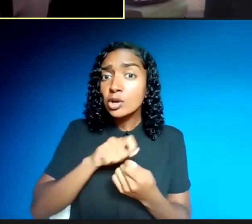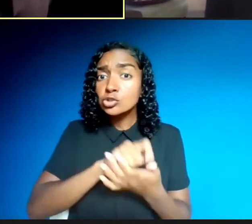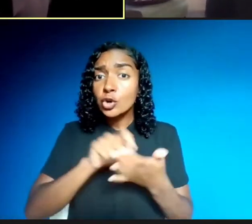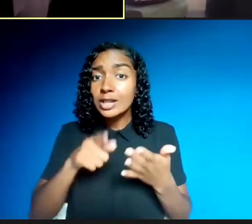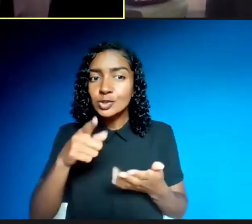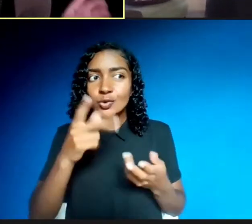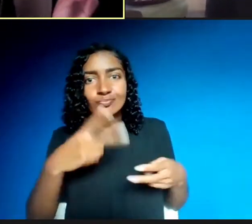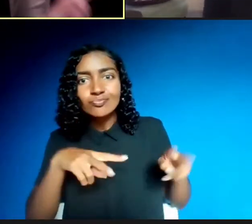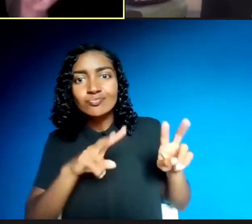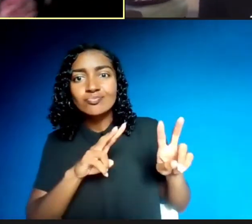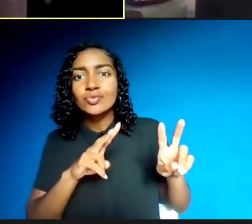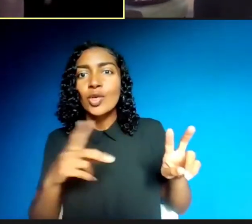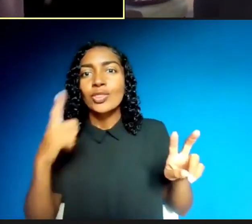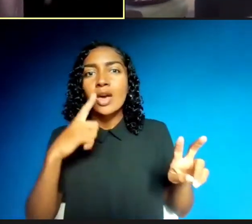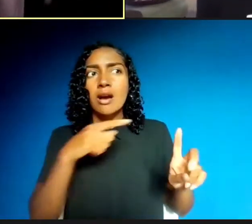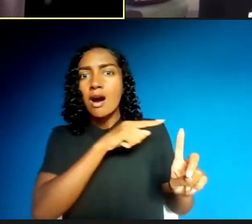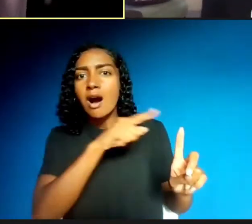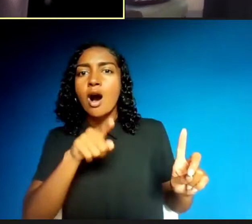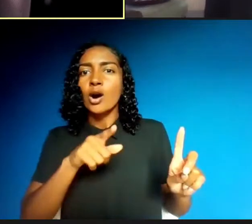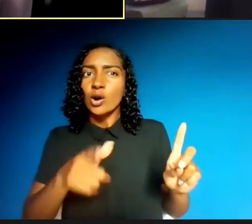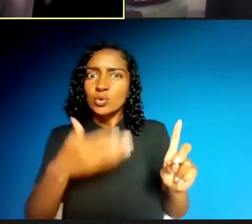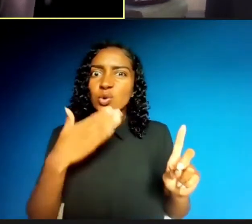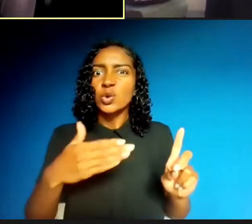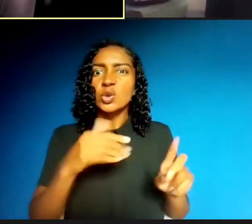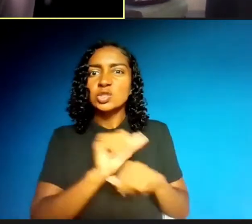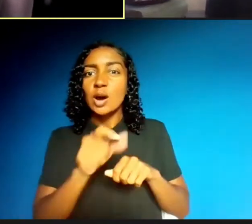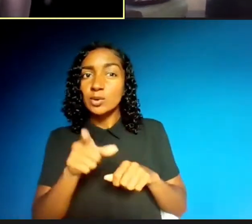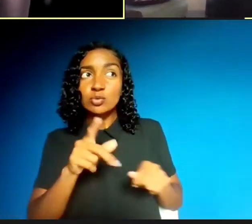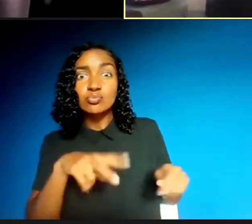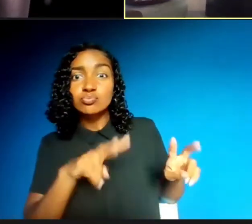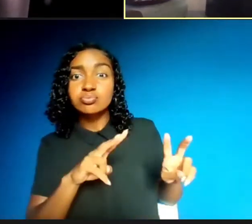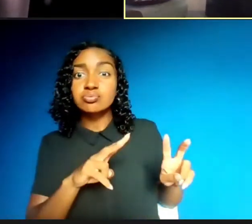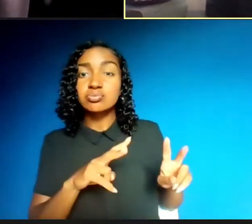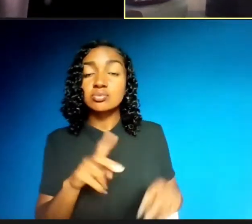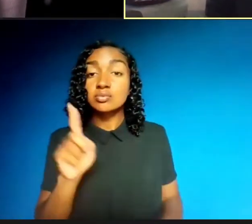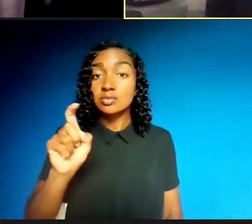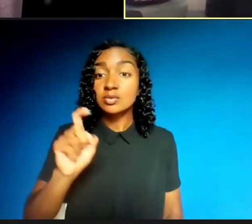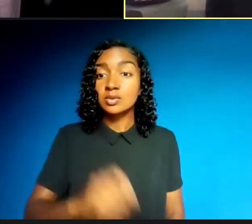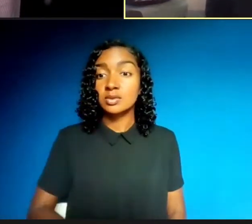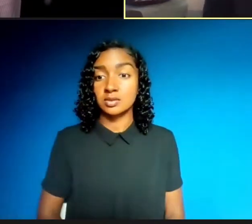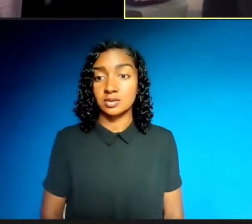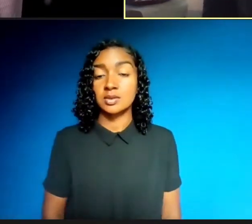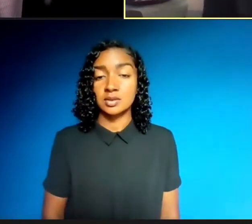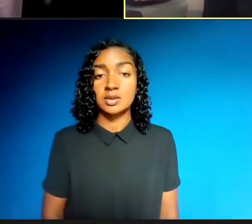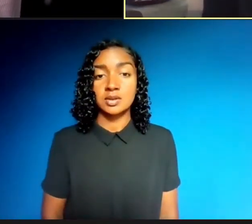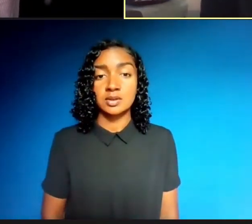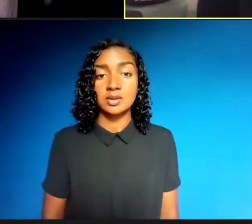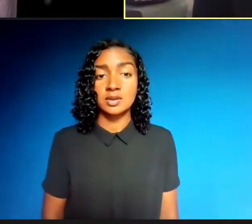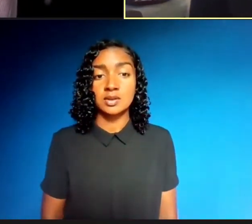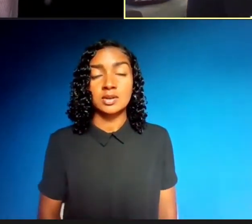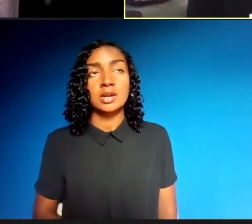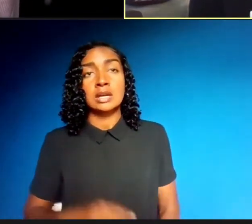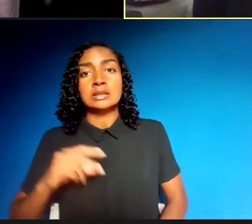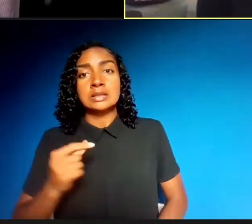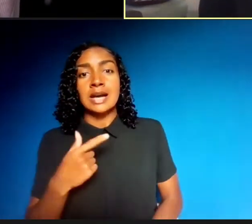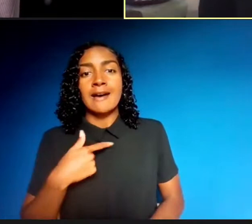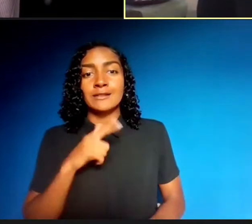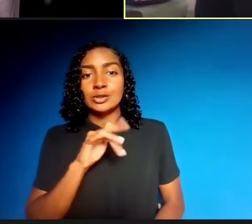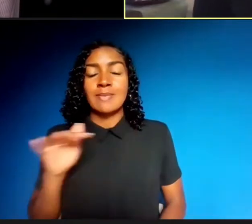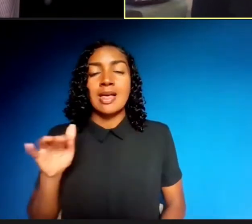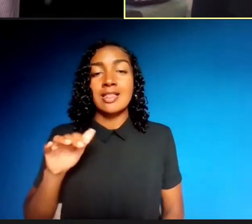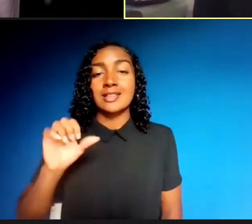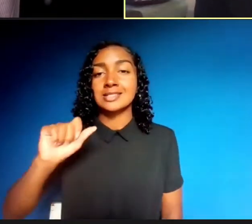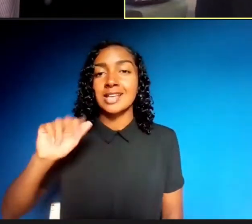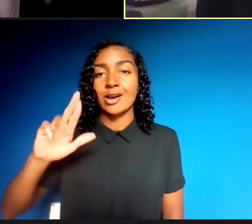a particularly good job that you look up to? Oh man, if I have to spell these names, it's gonna be Sarah Seidner.